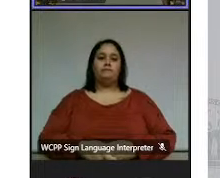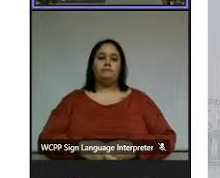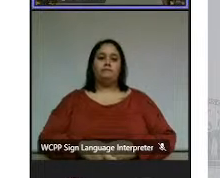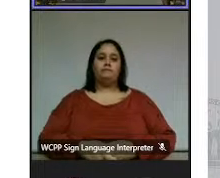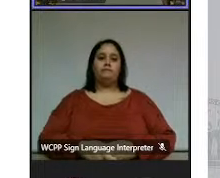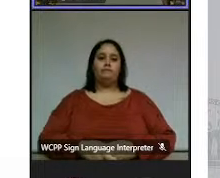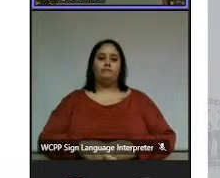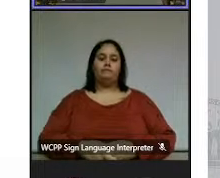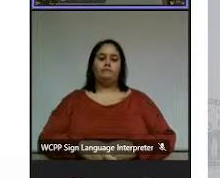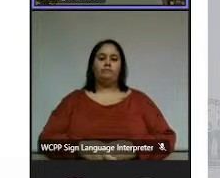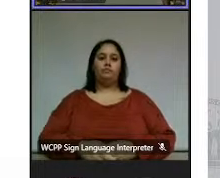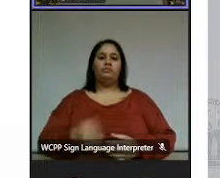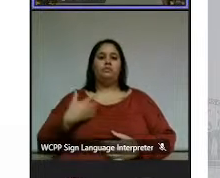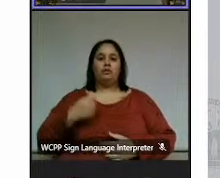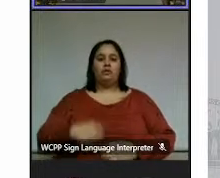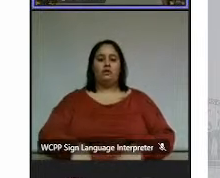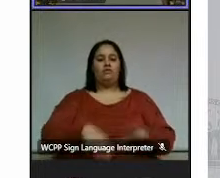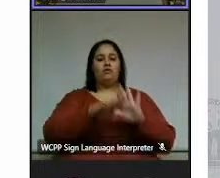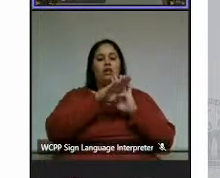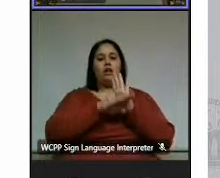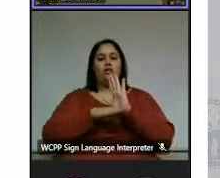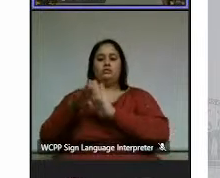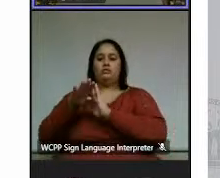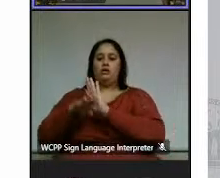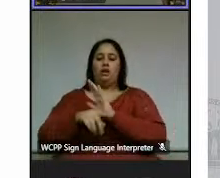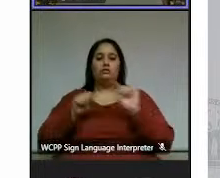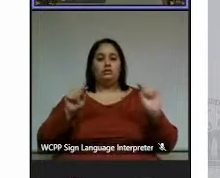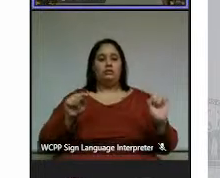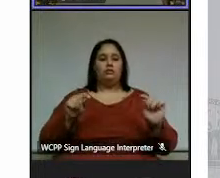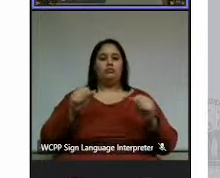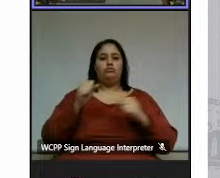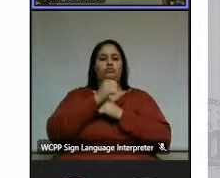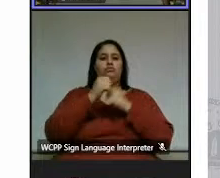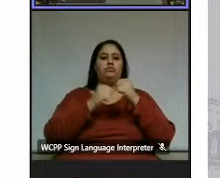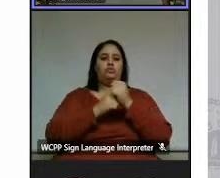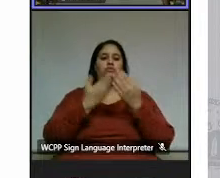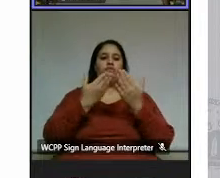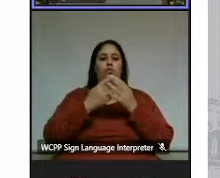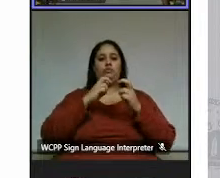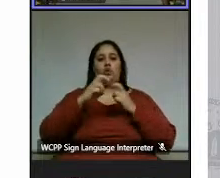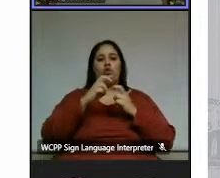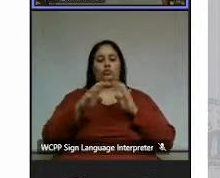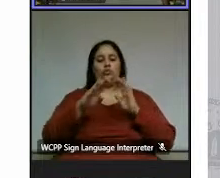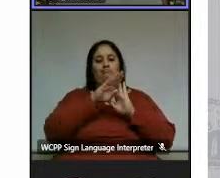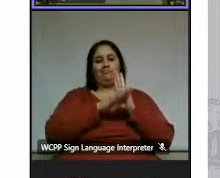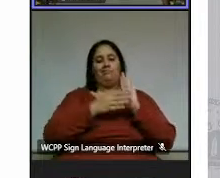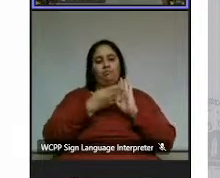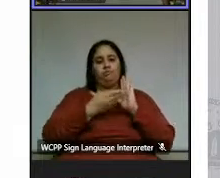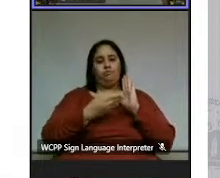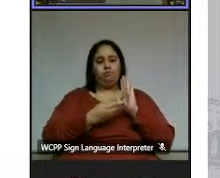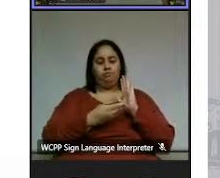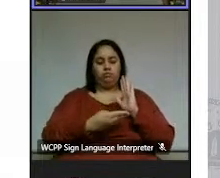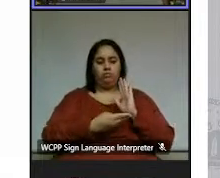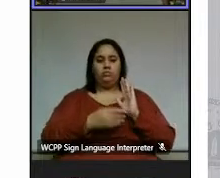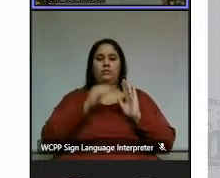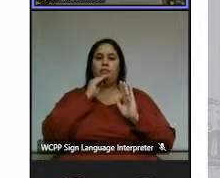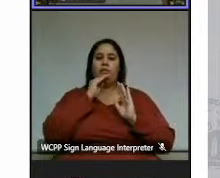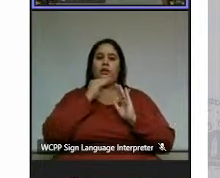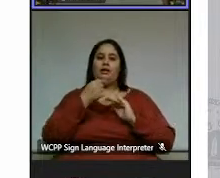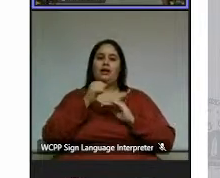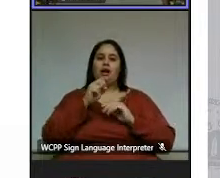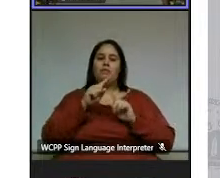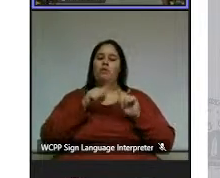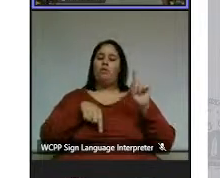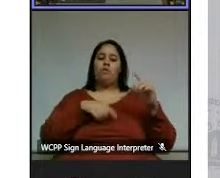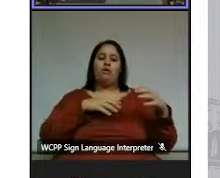list of associated database of transport infrastructure. This is a GIAMA, or the Immovable